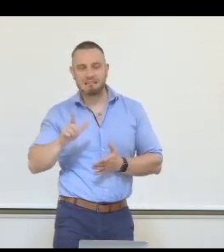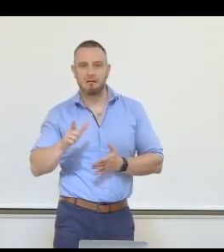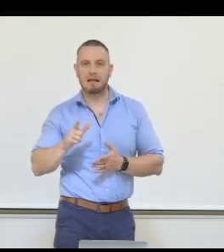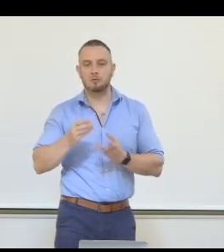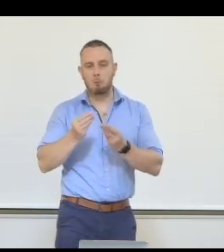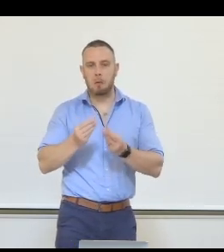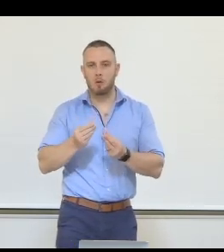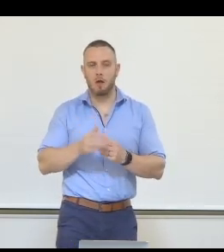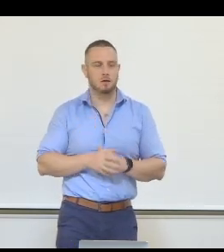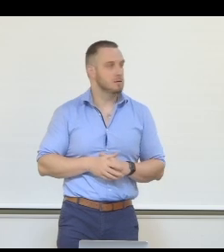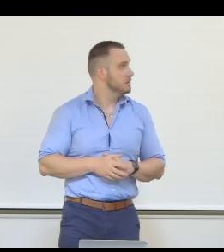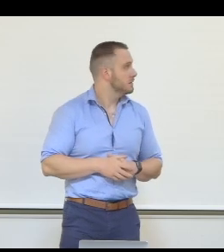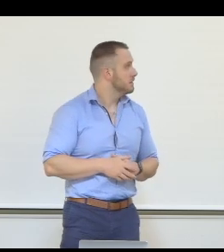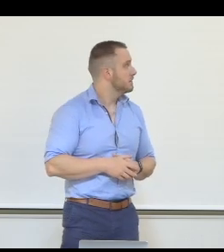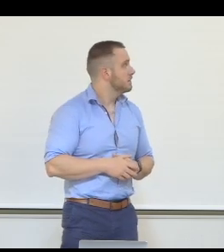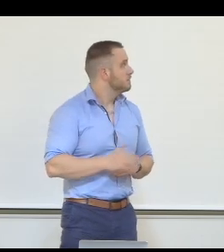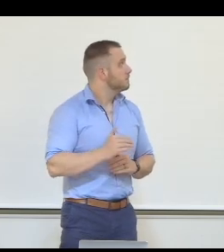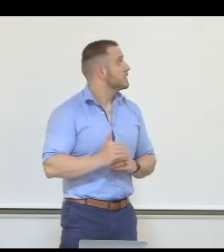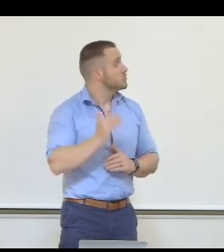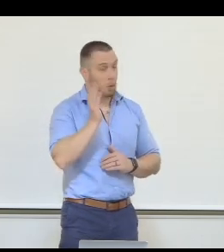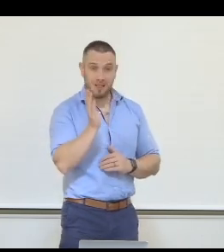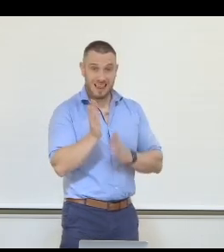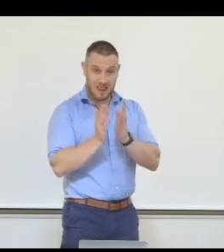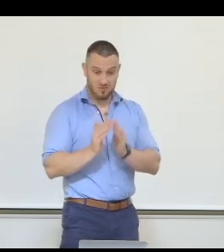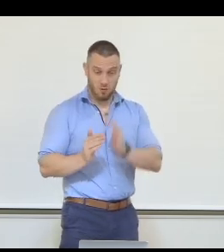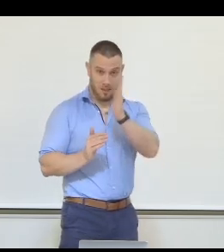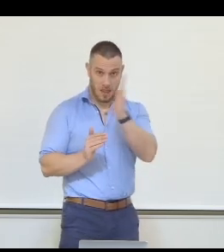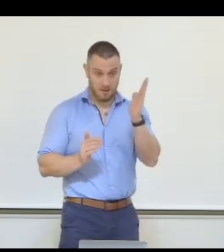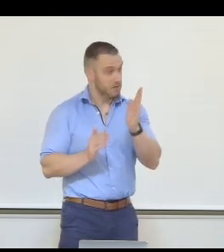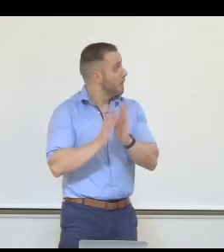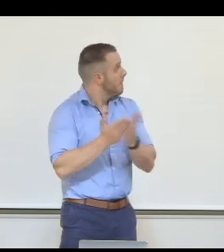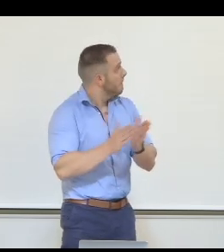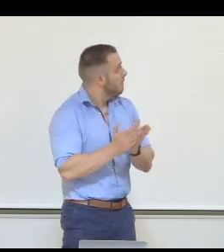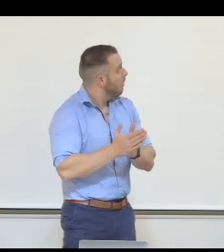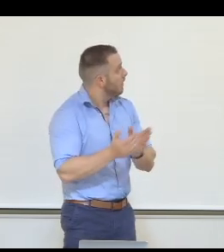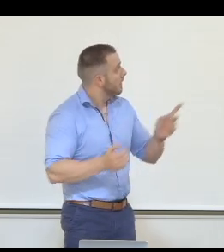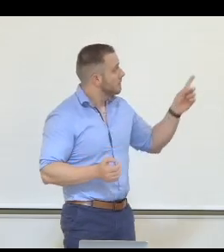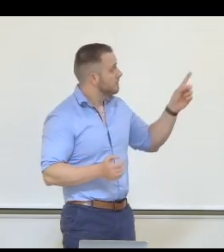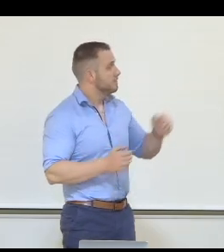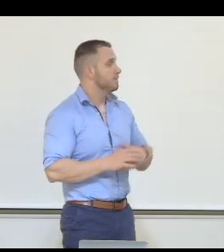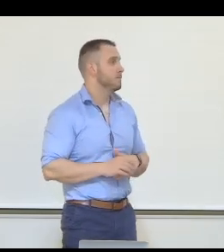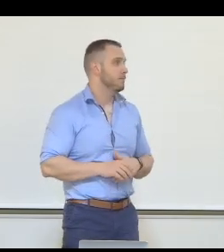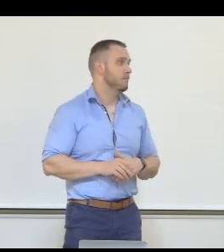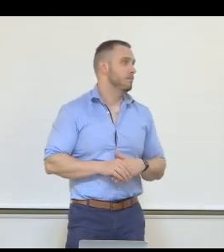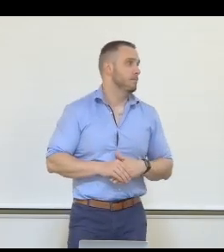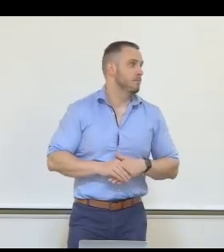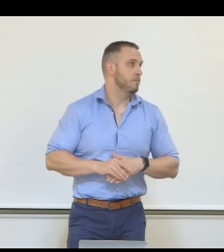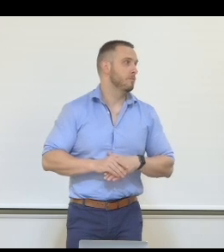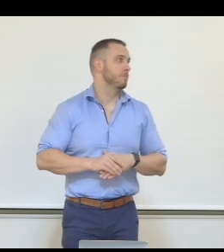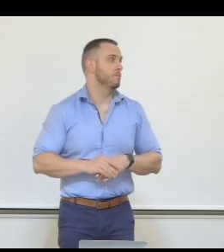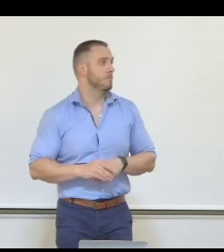juice. On the top left corner, you can see a little book. And actually, this little book was,